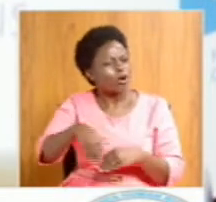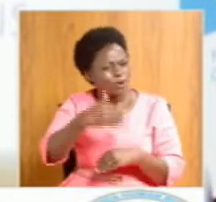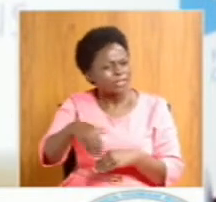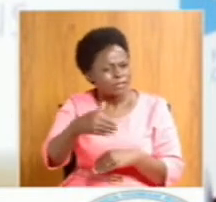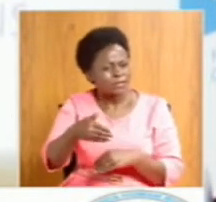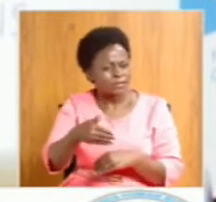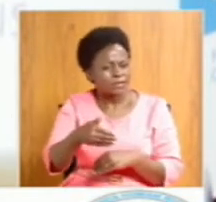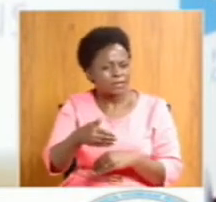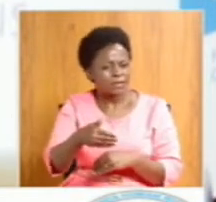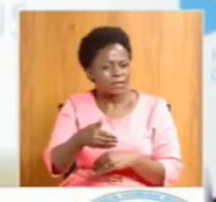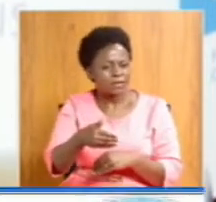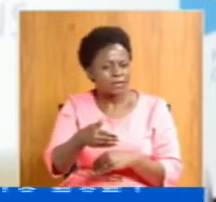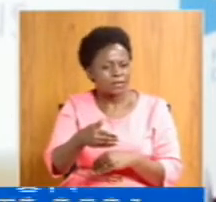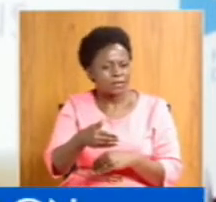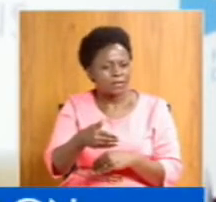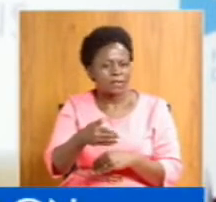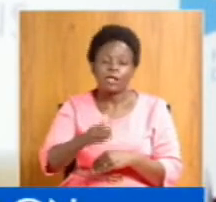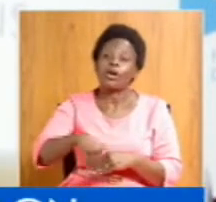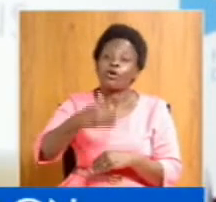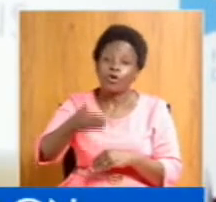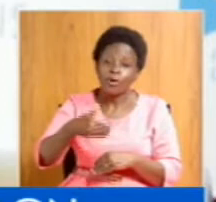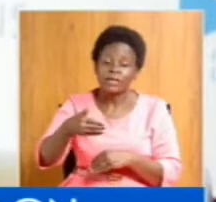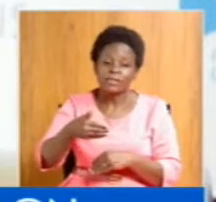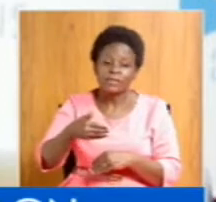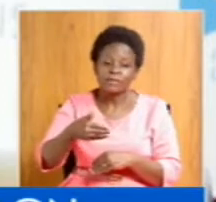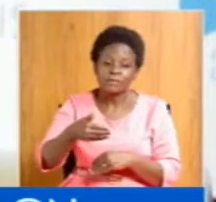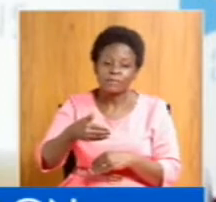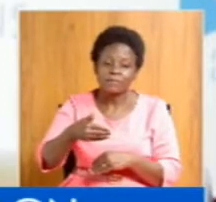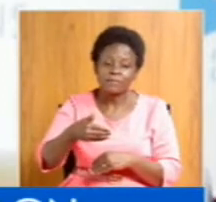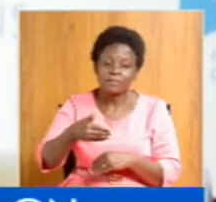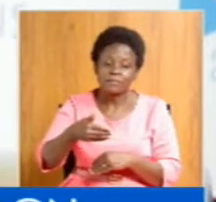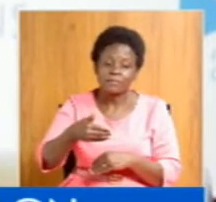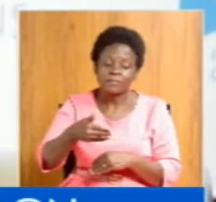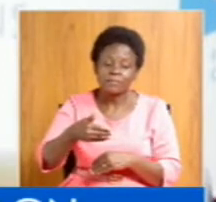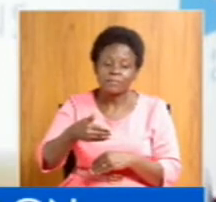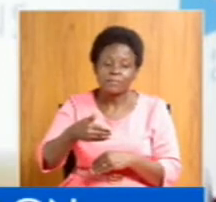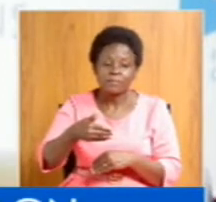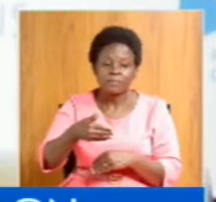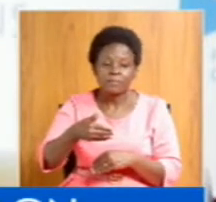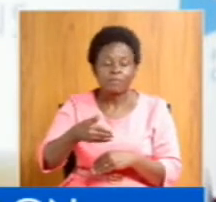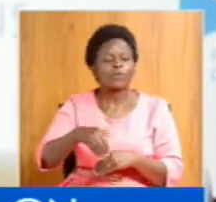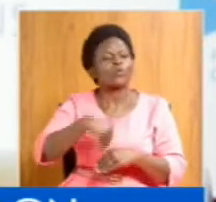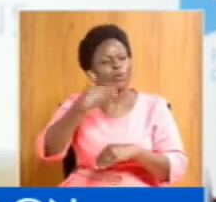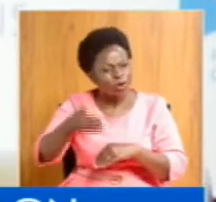based on their